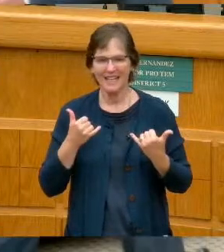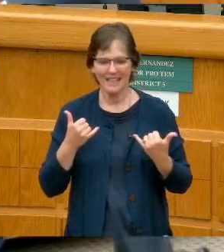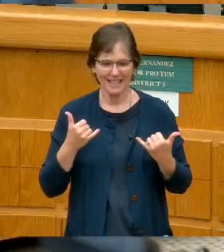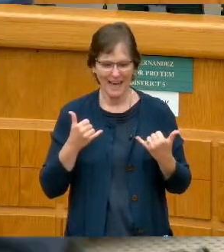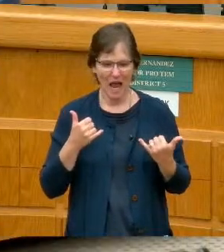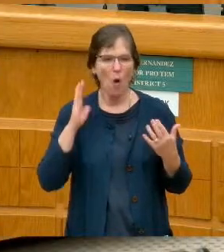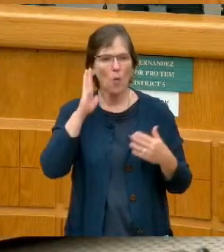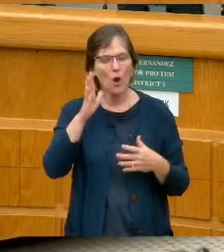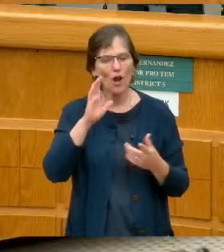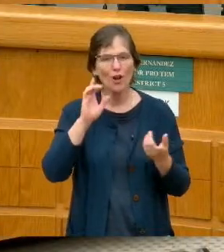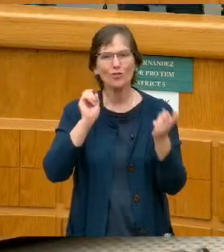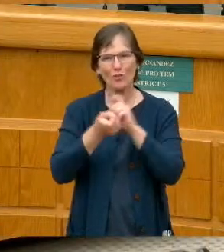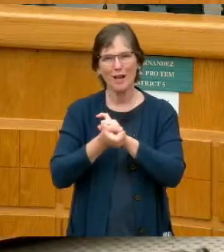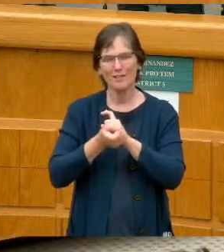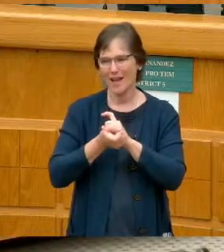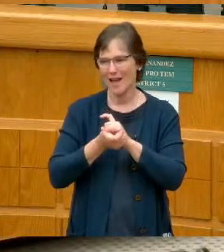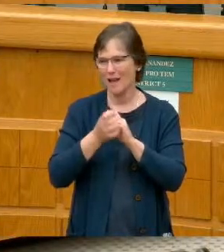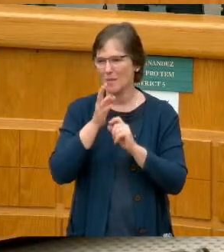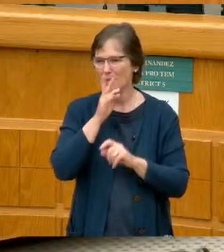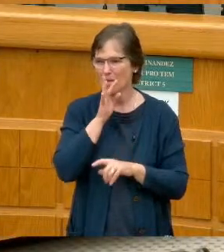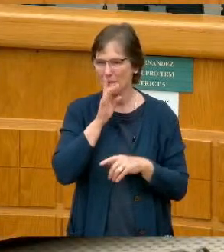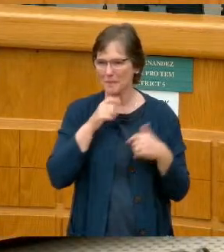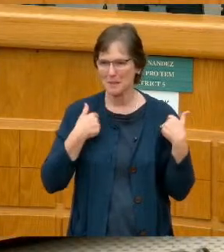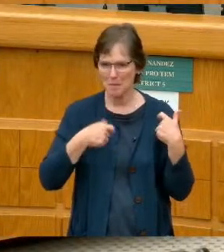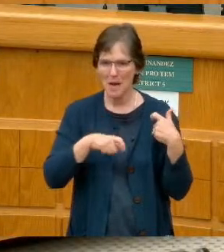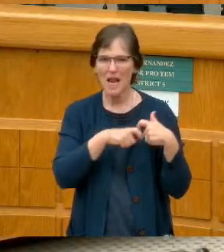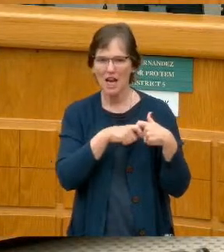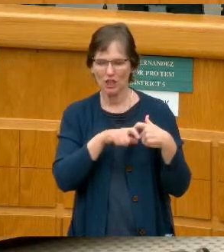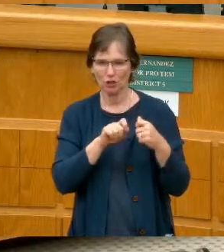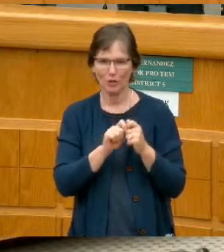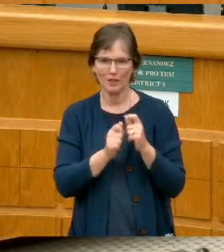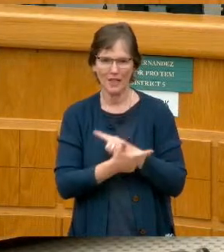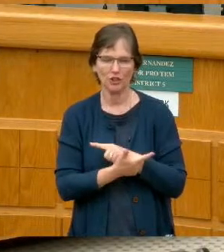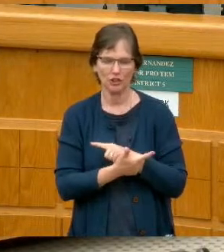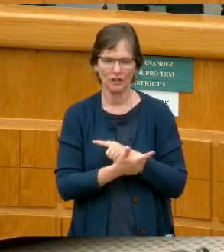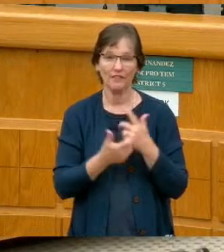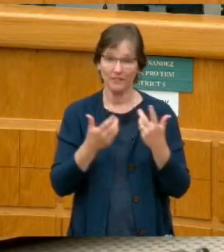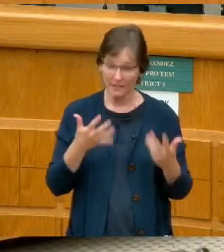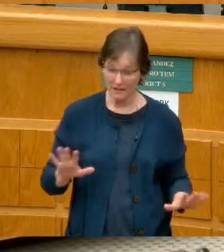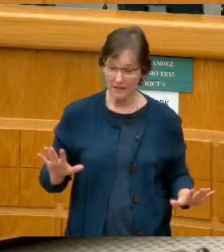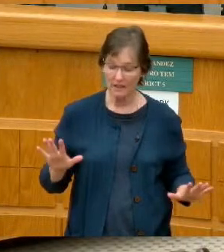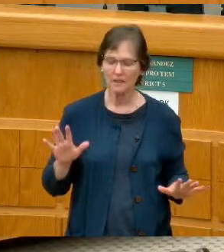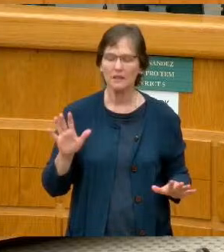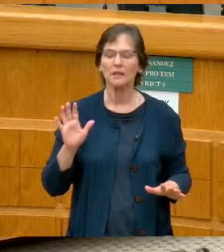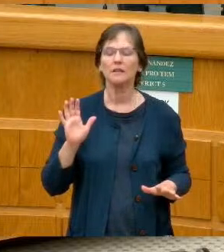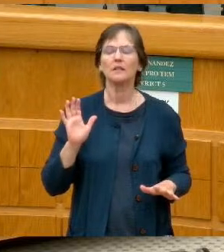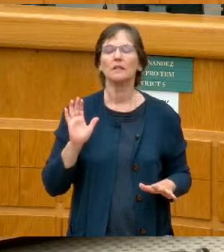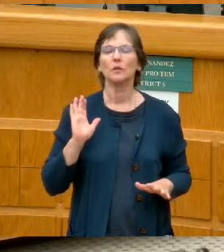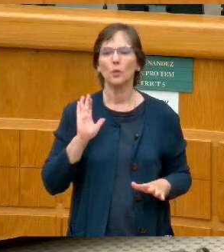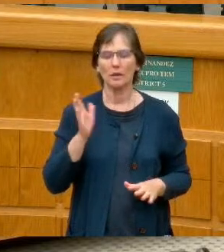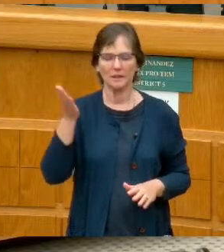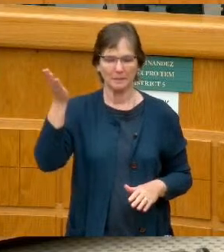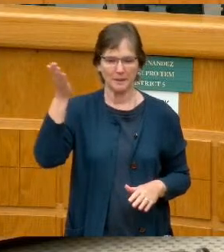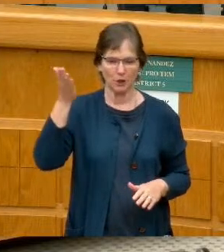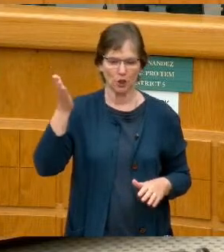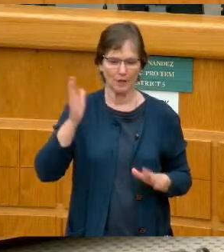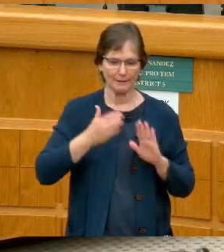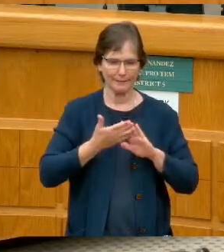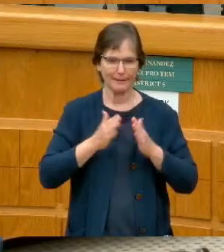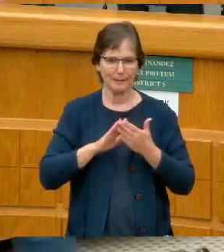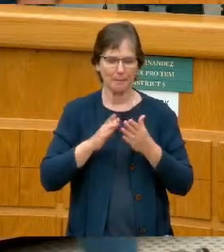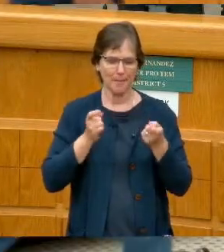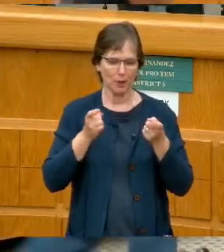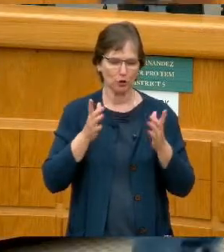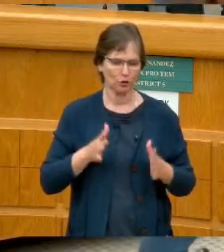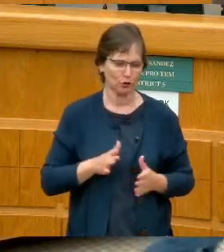Parece que hemos estado haciendo progresos significativos, pero le seguimos pidiendo que tome todas sus medidas sanitarias, sobre todo para proteger a sus seres queridos. Una